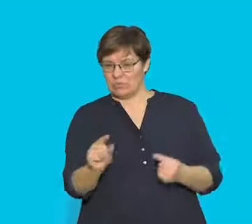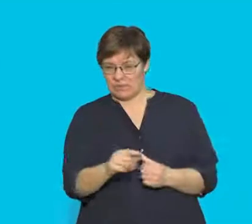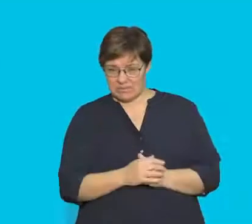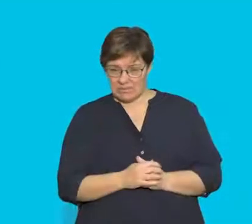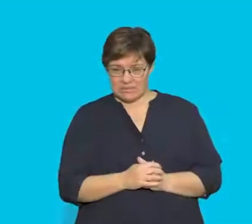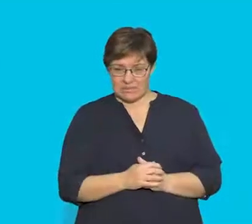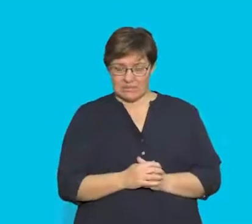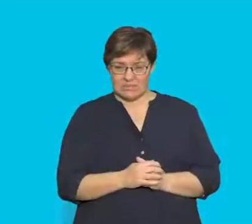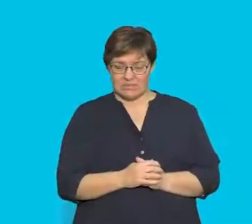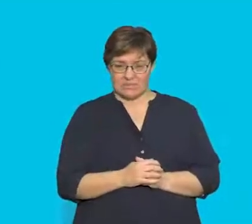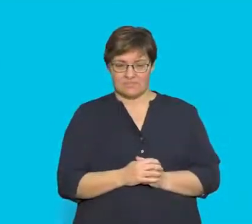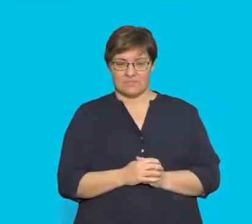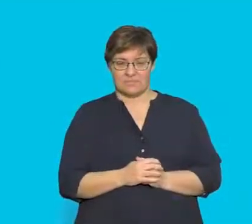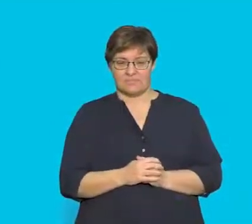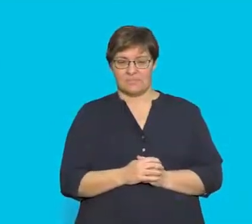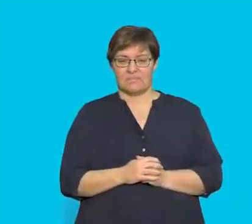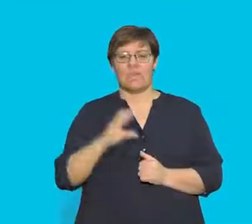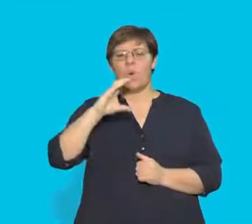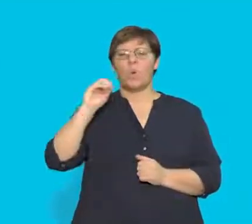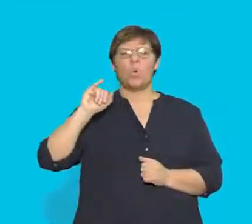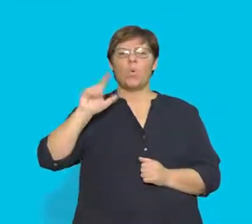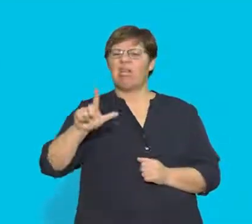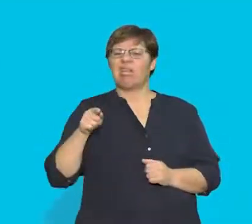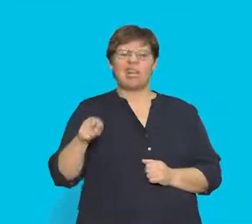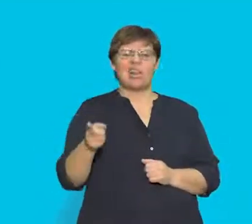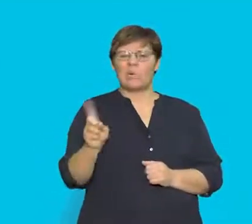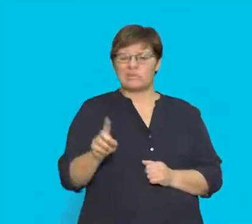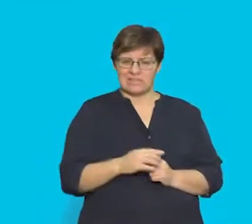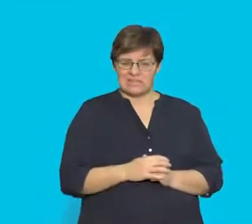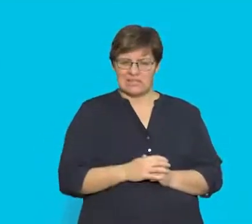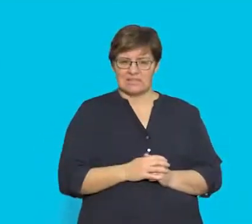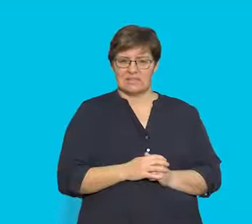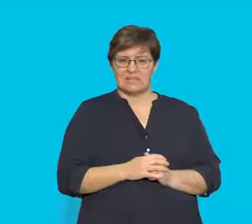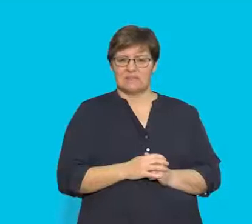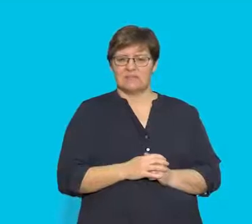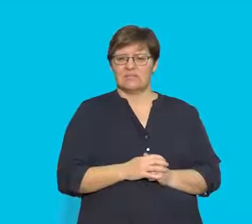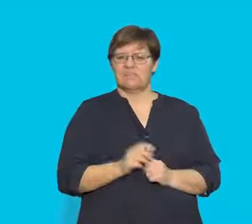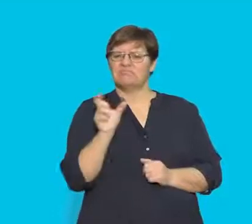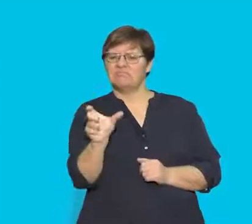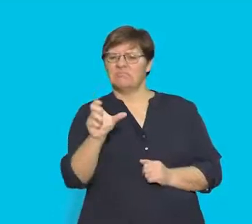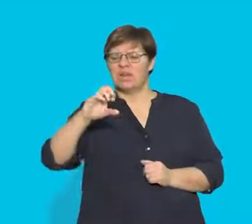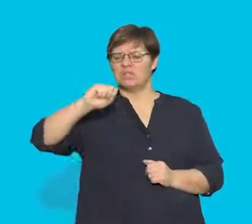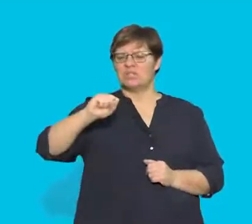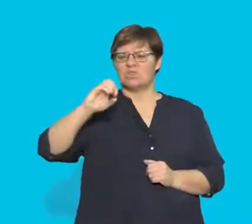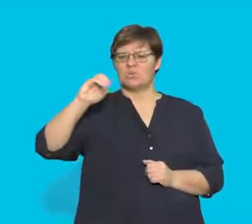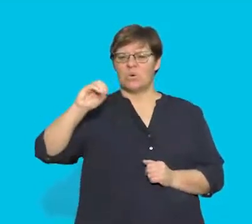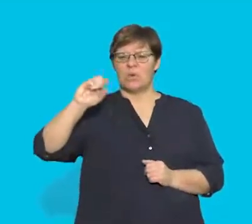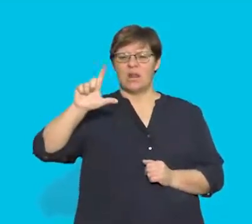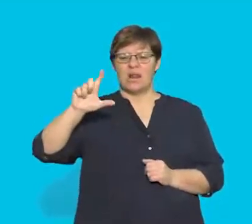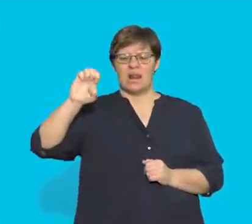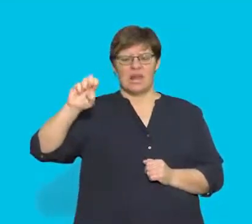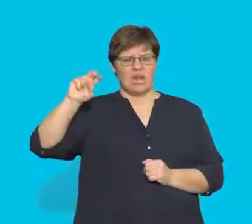here. So what is a coil and what's this word